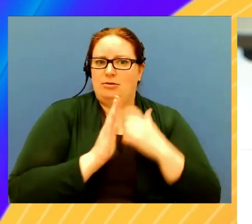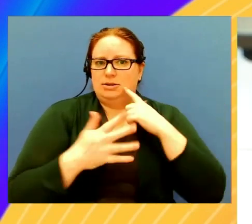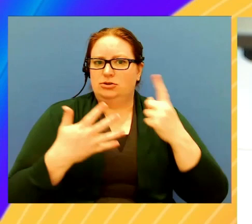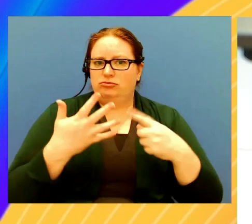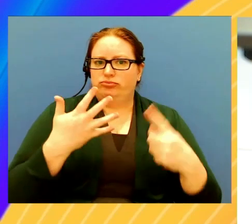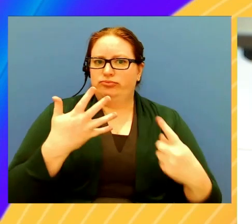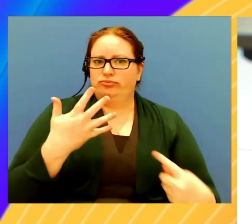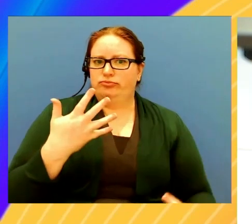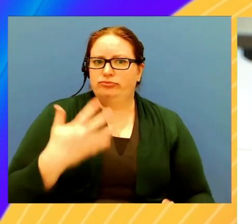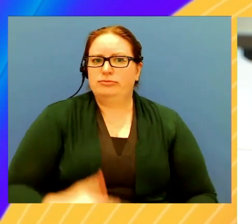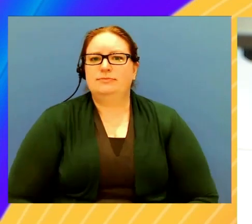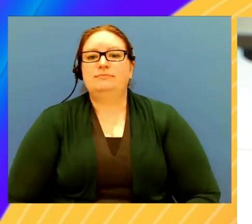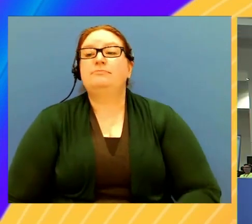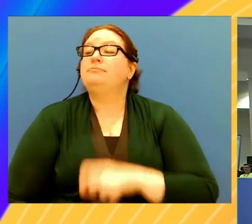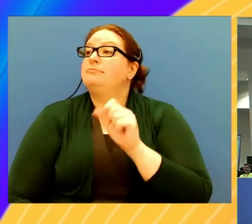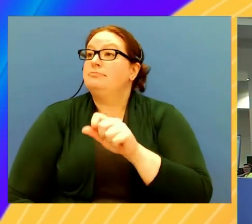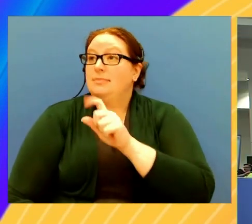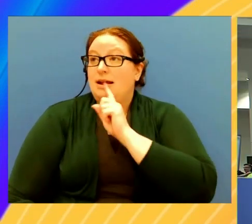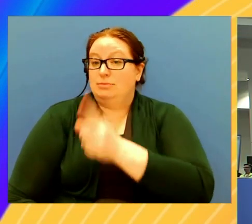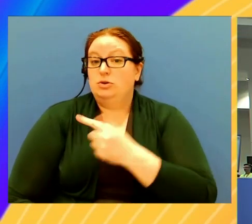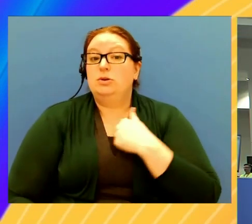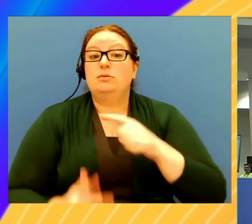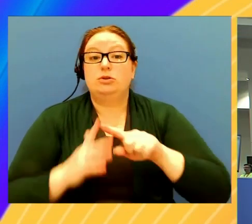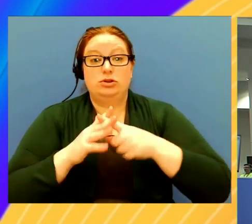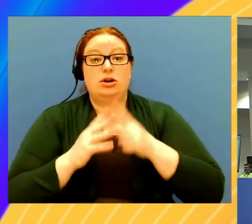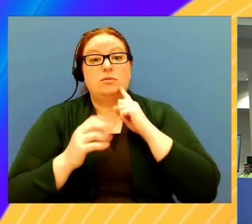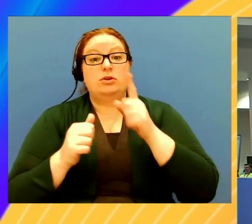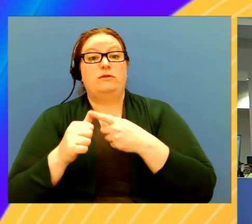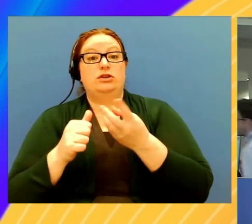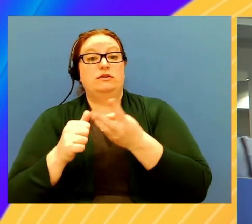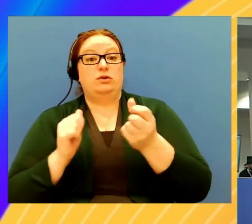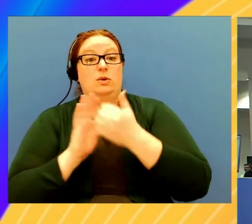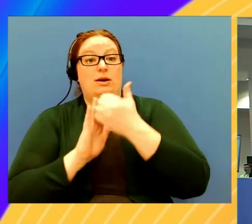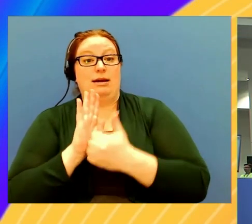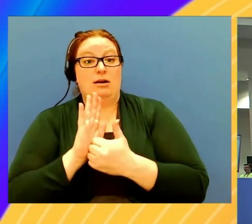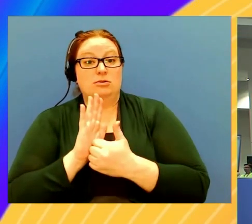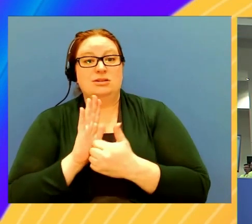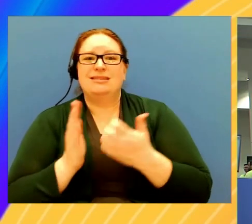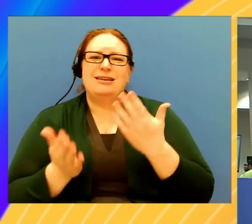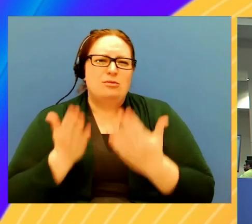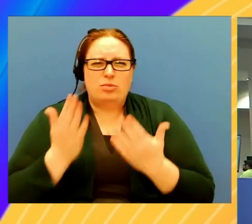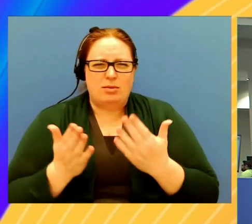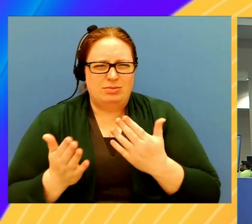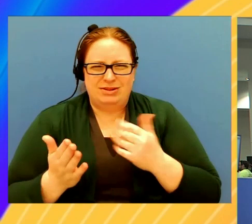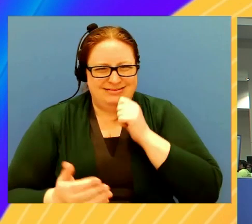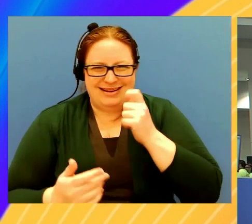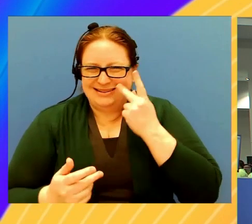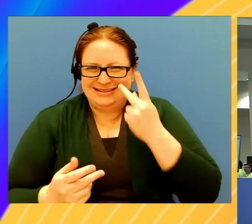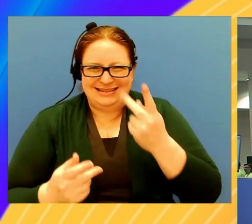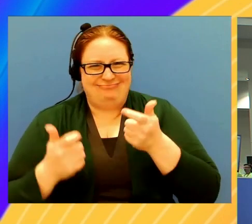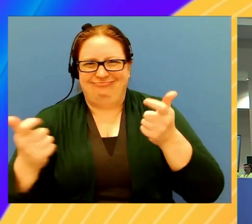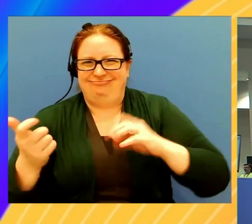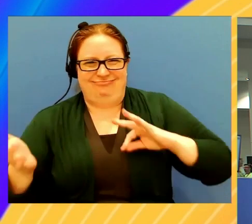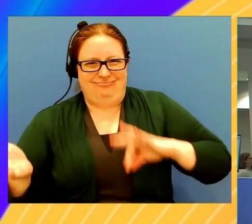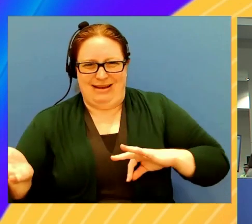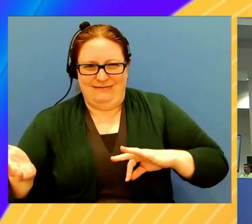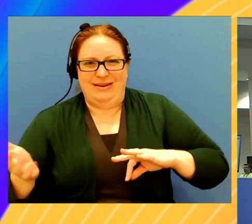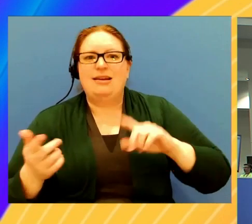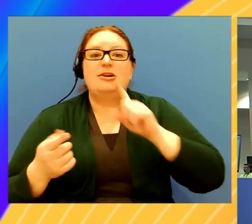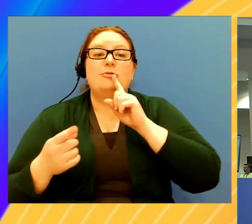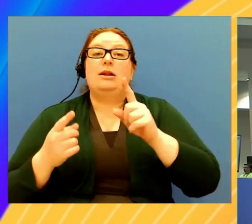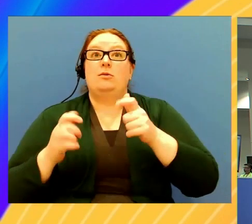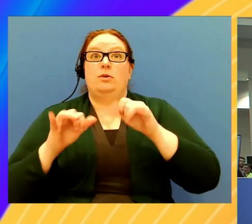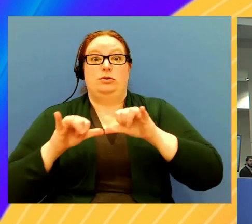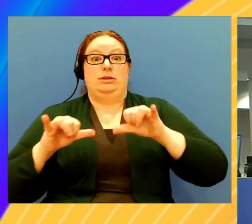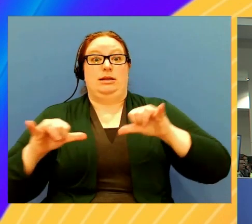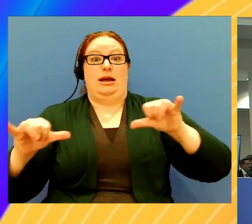absolutely. So, when you're starting out with your first couple of accounts, you're probably not going to see as much benefit. Yeah. It is really when you scale to hundreds